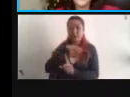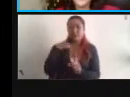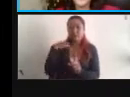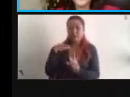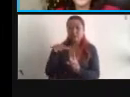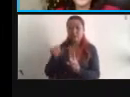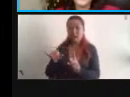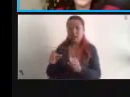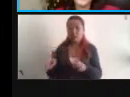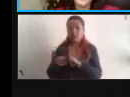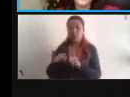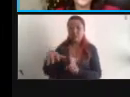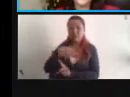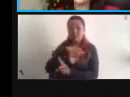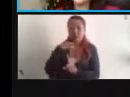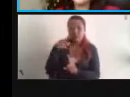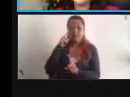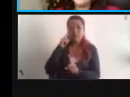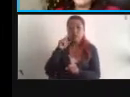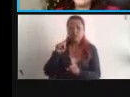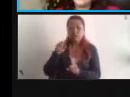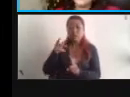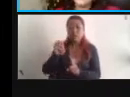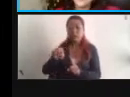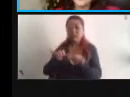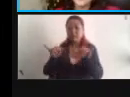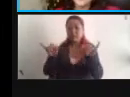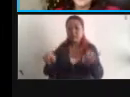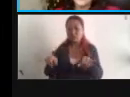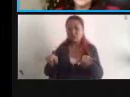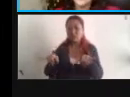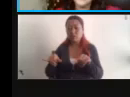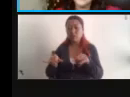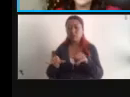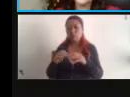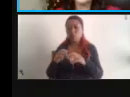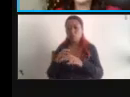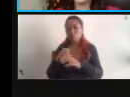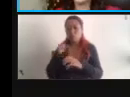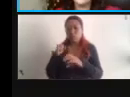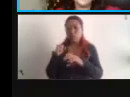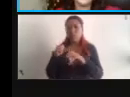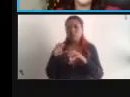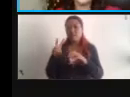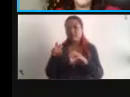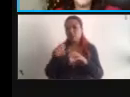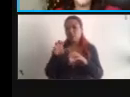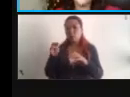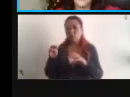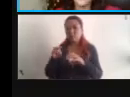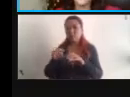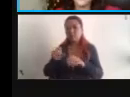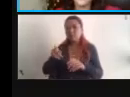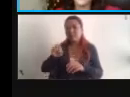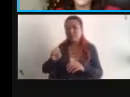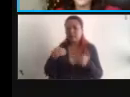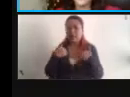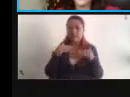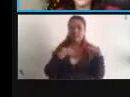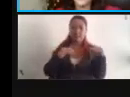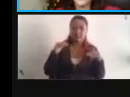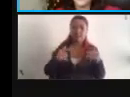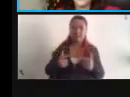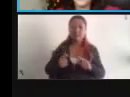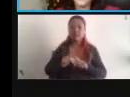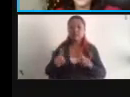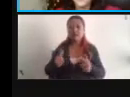closed environment of the space station is surrounded by the hostile vacuum of space. And there's a very delicate balance of life support systems within